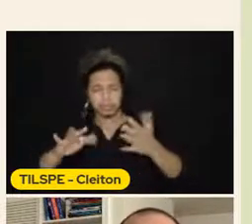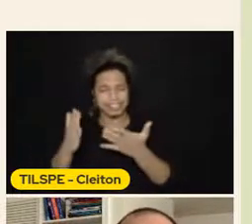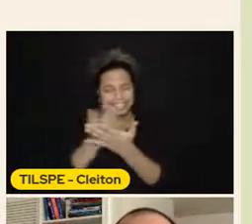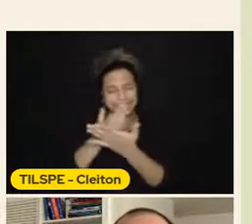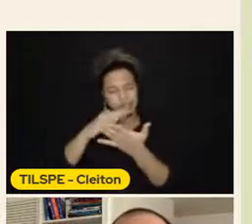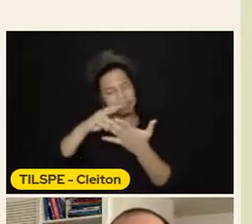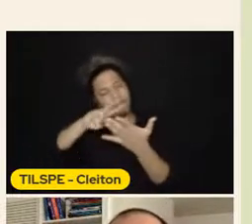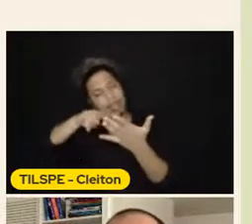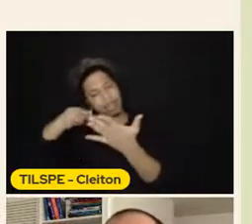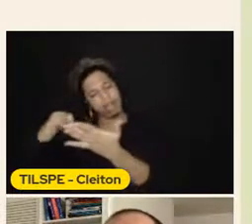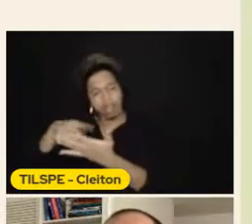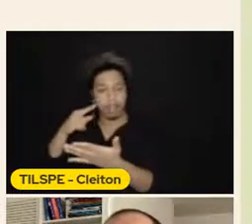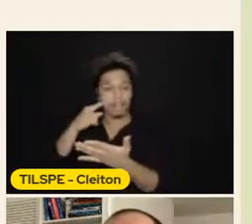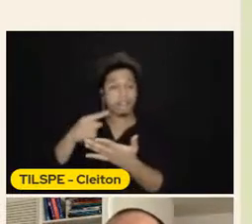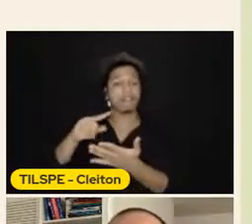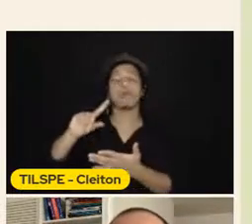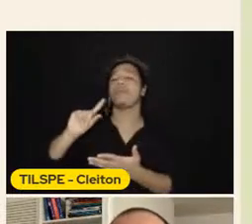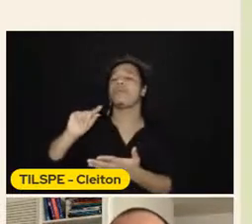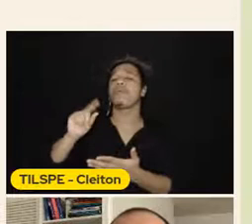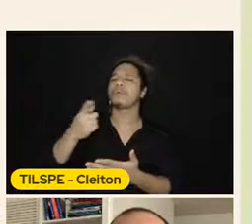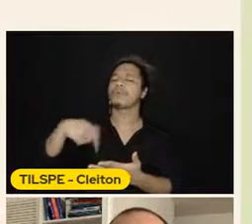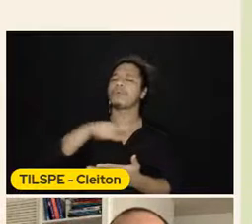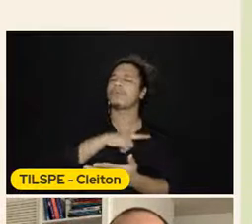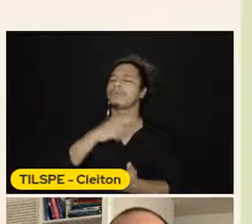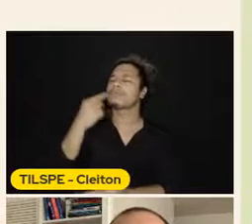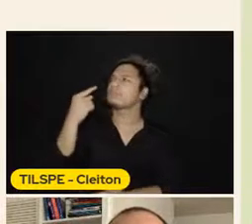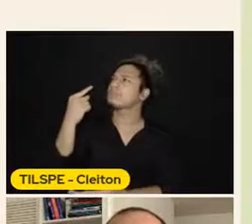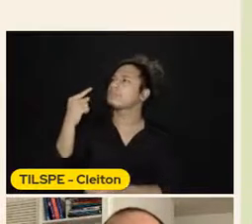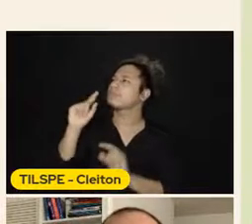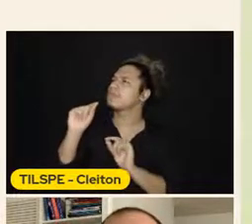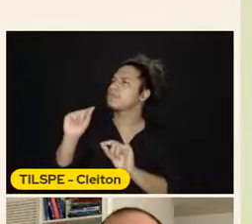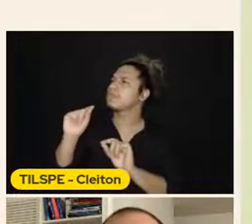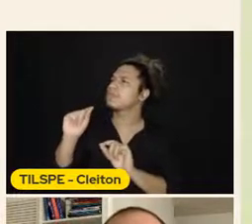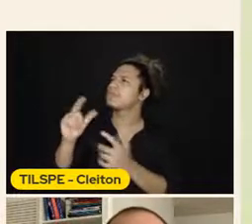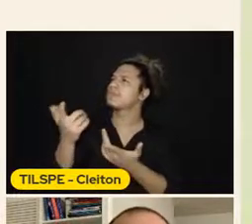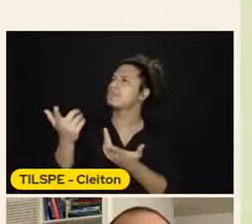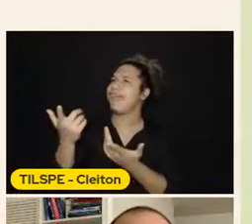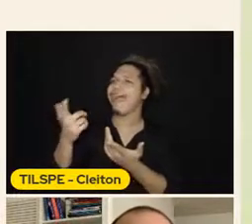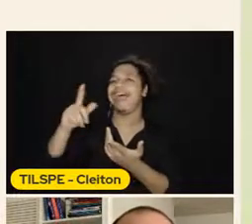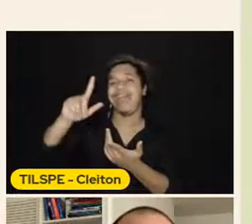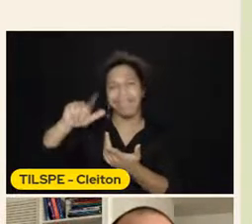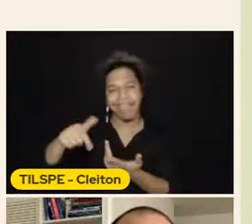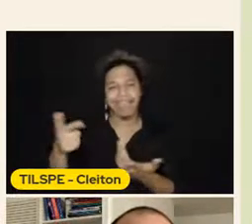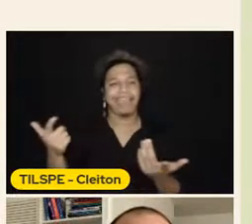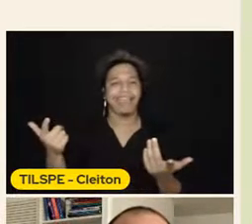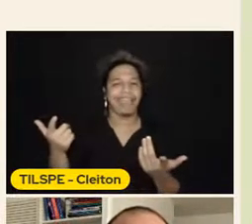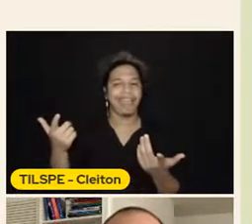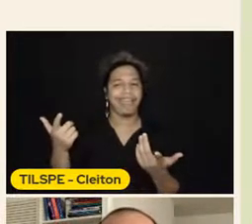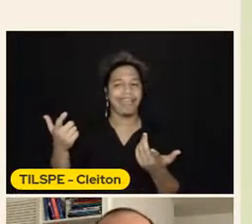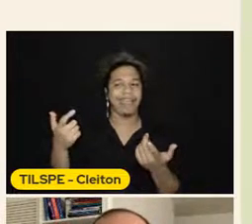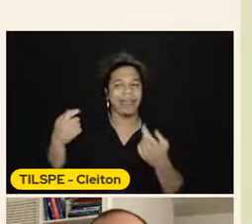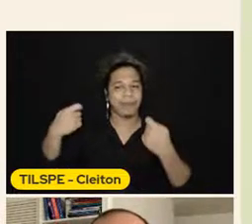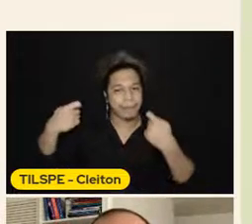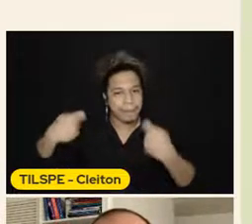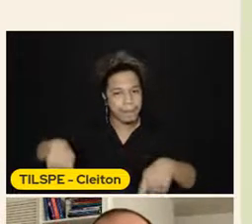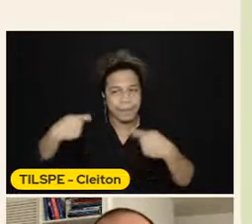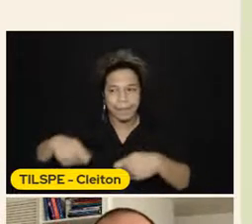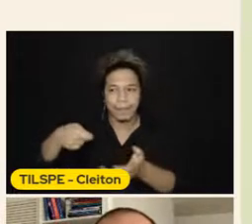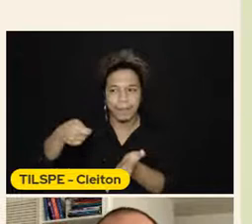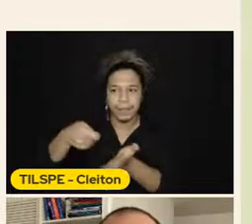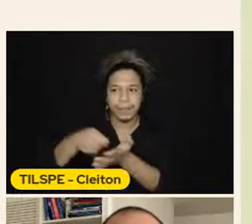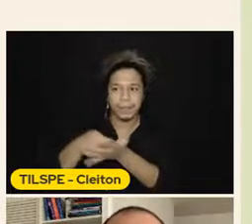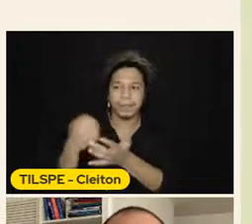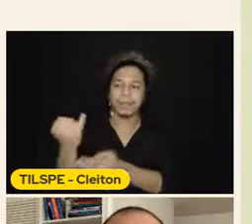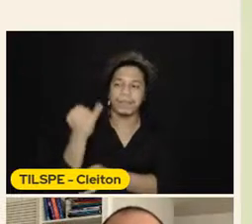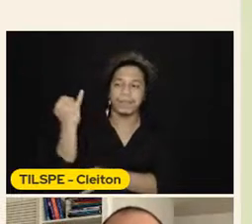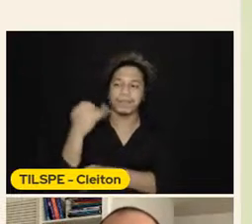are trying to make something that is cognitively demanding and context reduced, as a science class